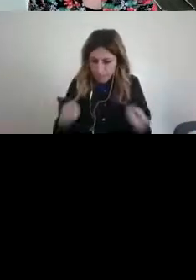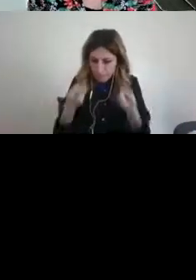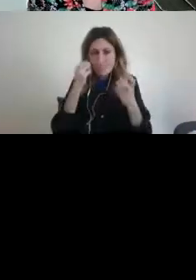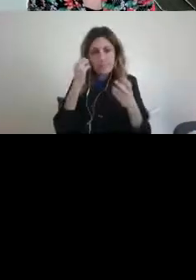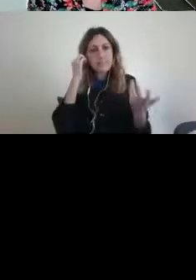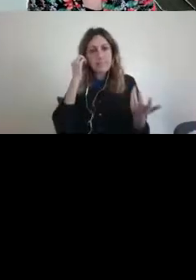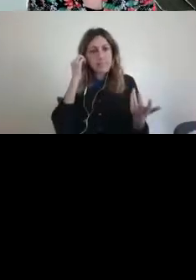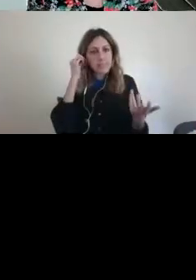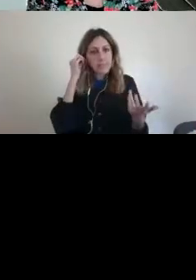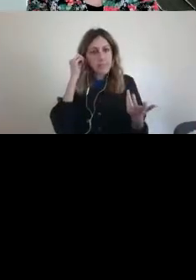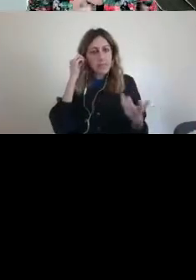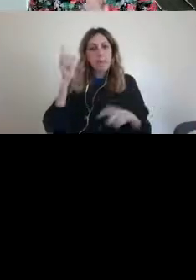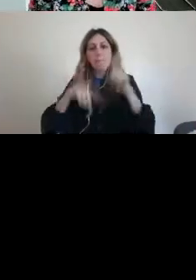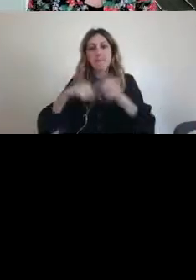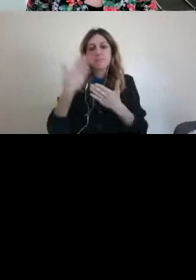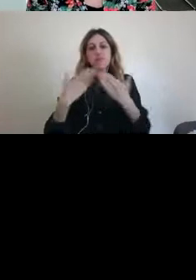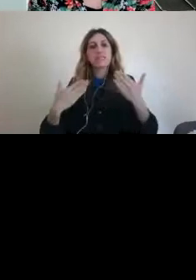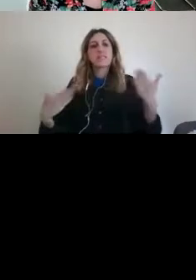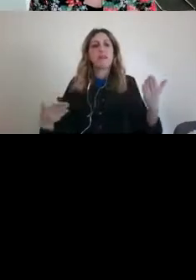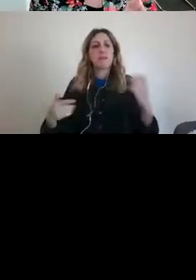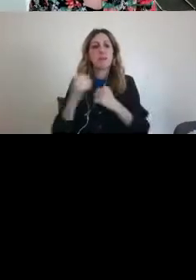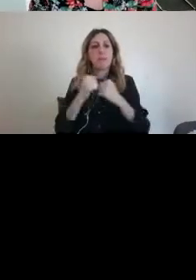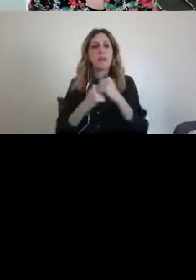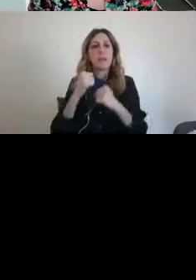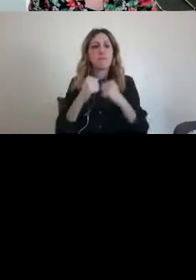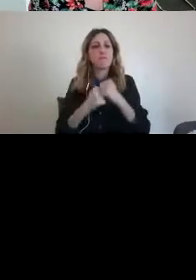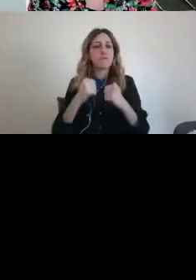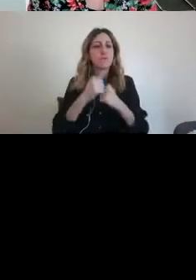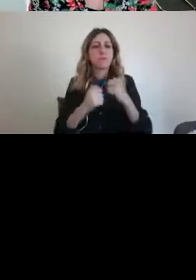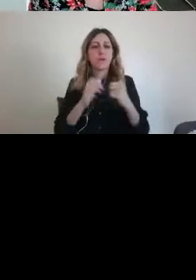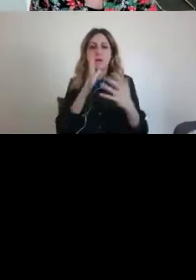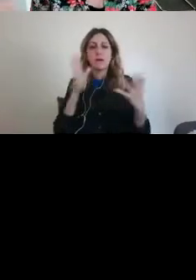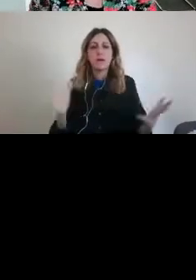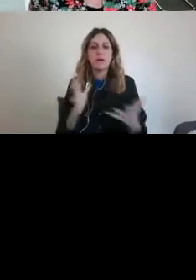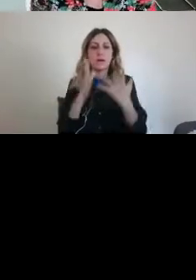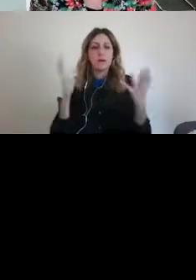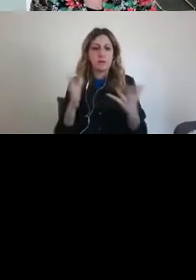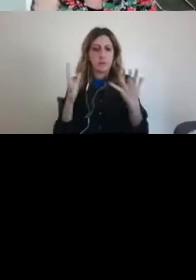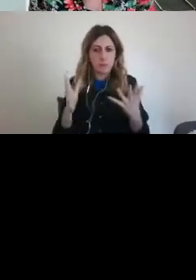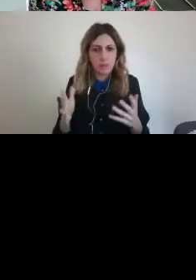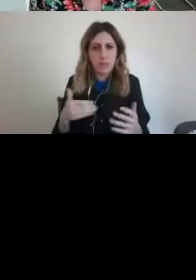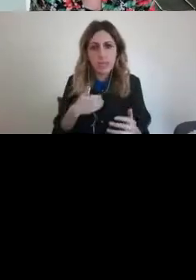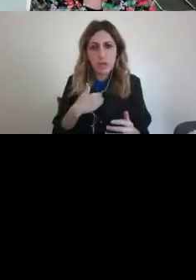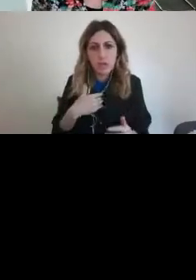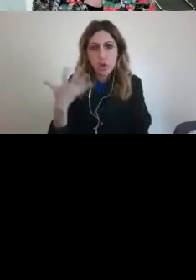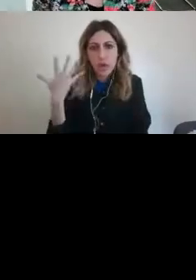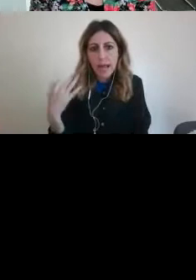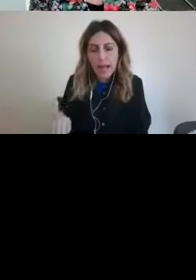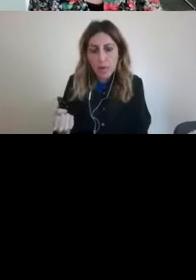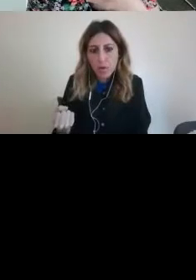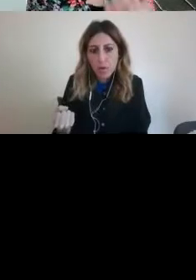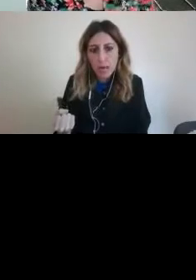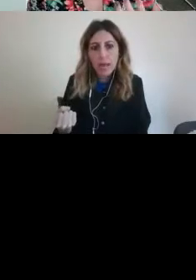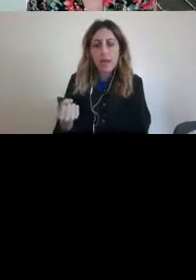implemented optimally. So we would test a site's code with a structured data testing tool that's now called the rich results testing